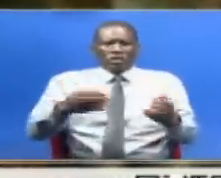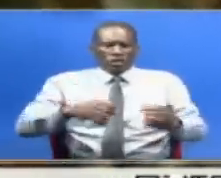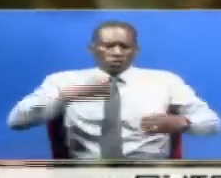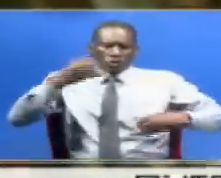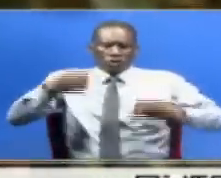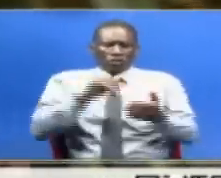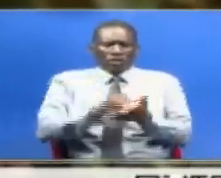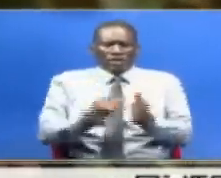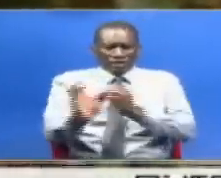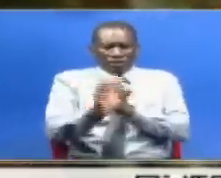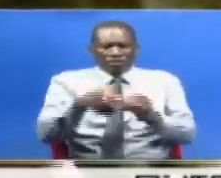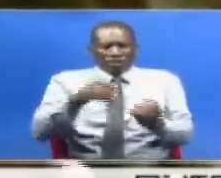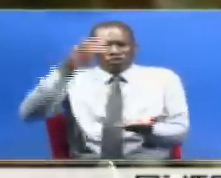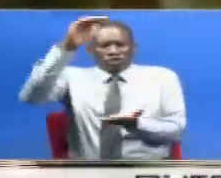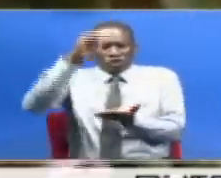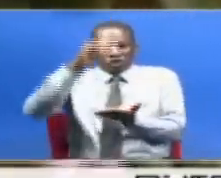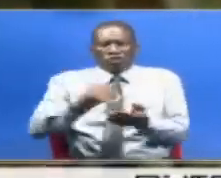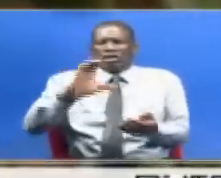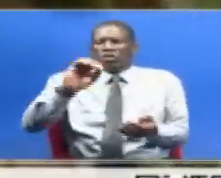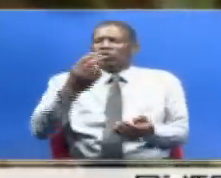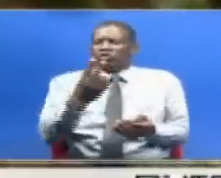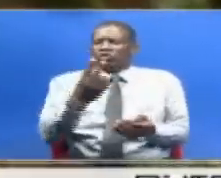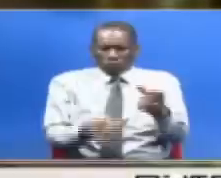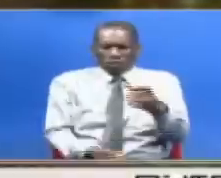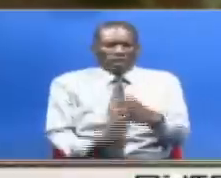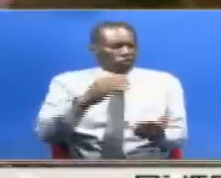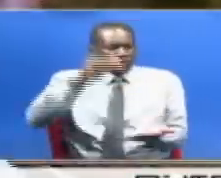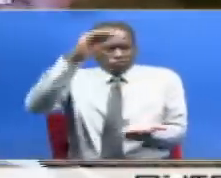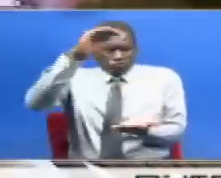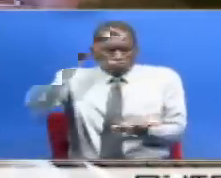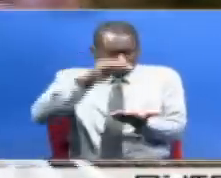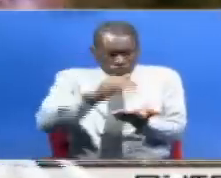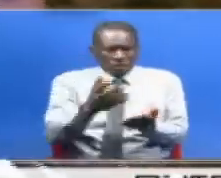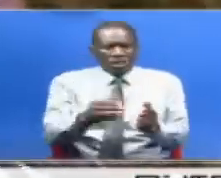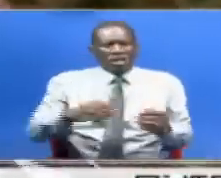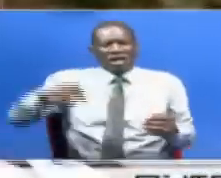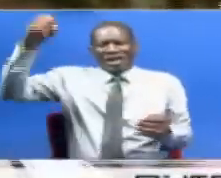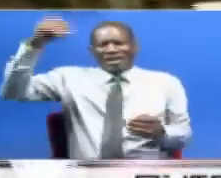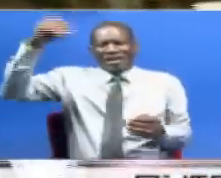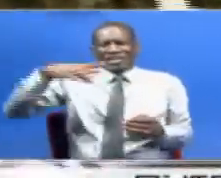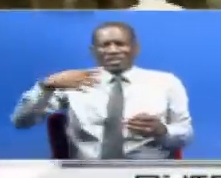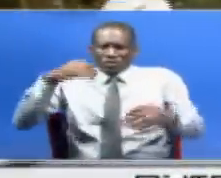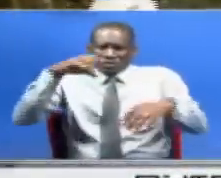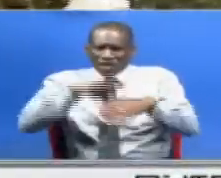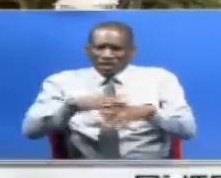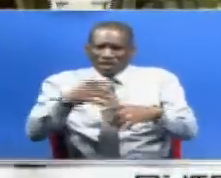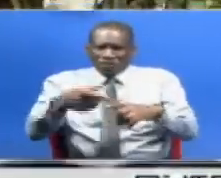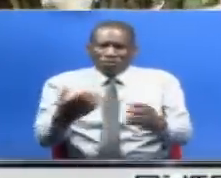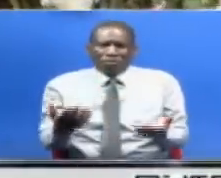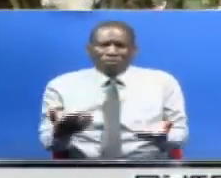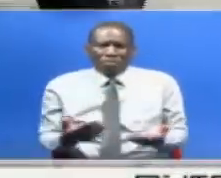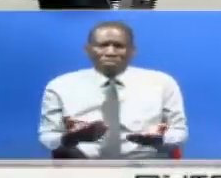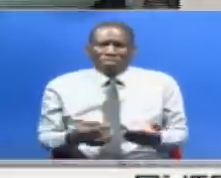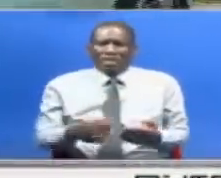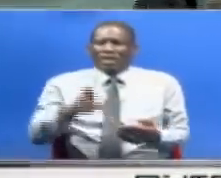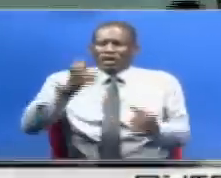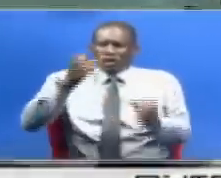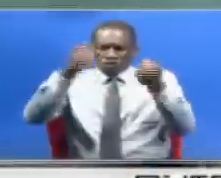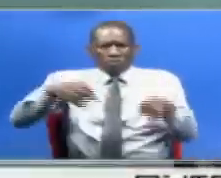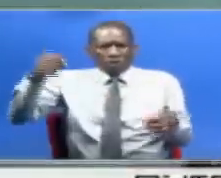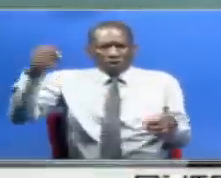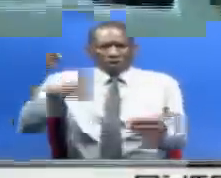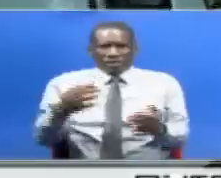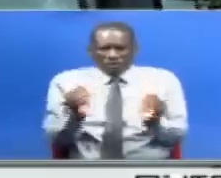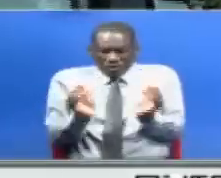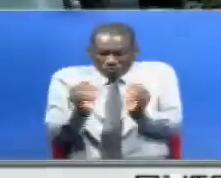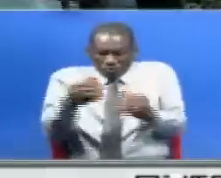because it reduces even the carbon emissions further, because our electricity is sourced from renewable energy. It is a